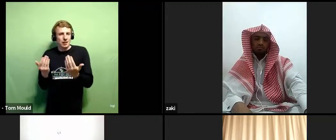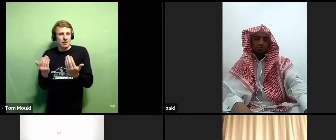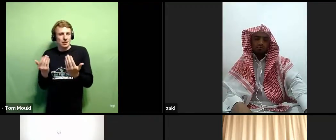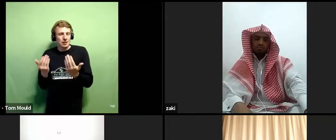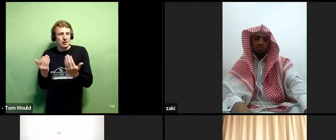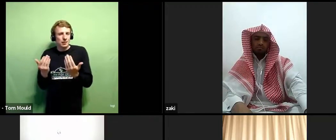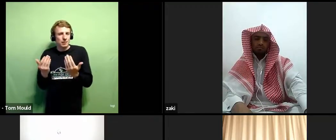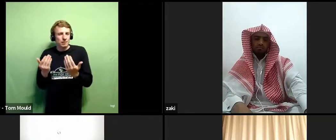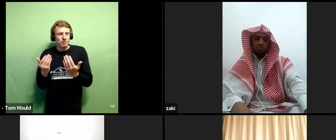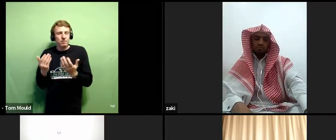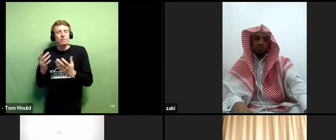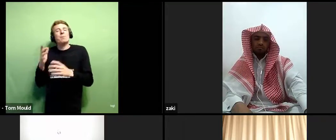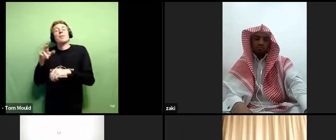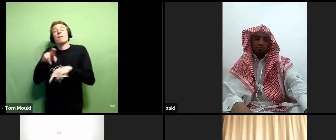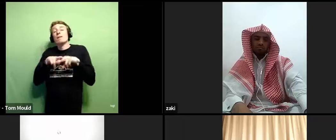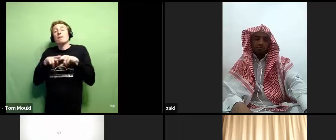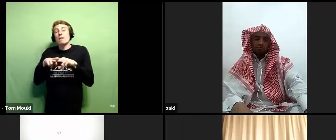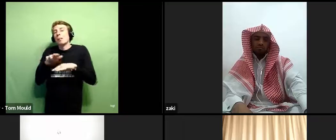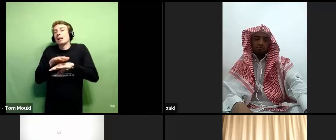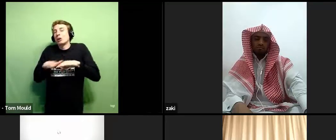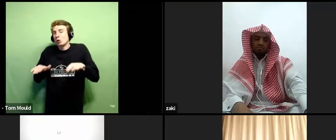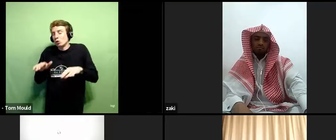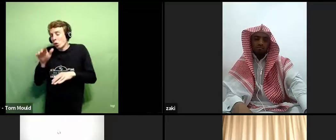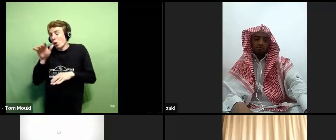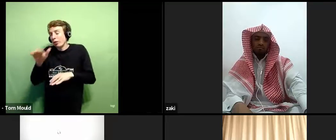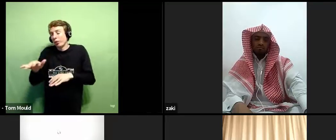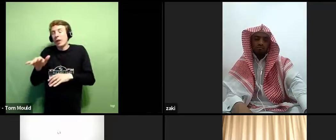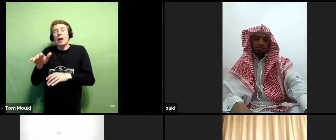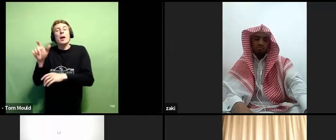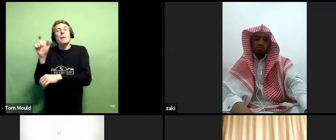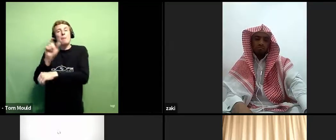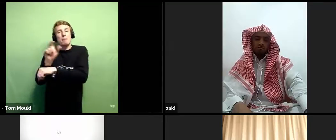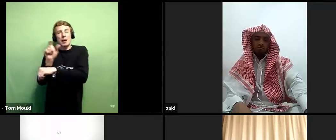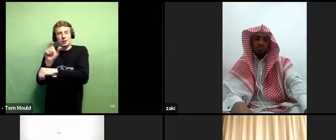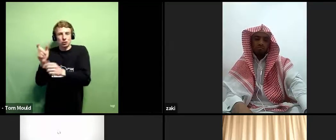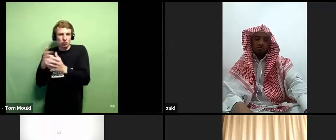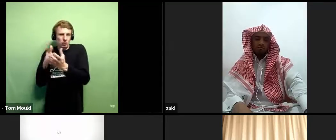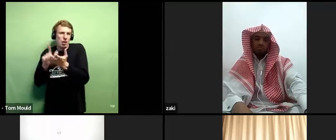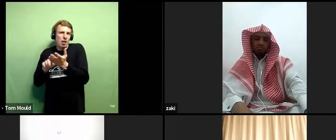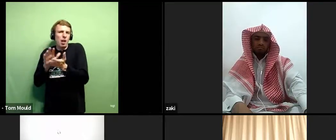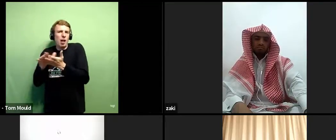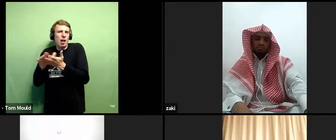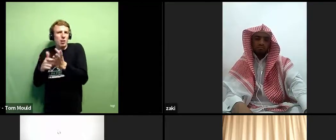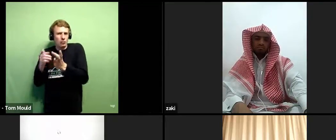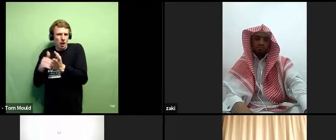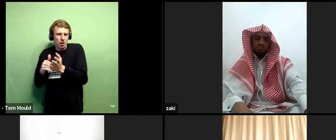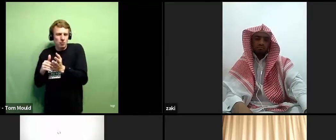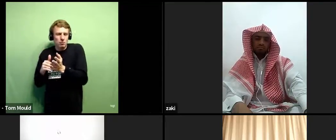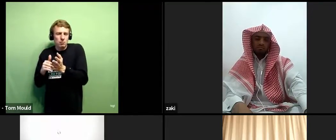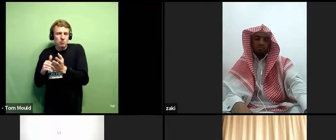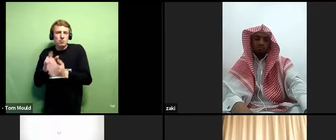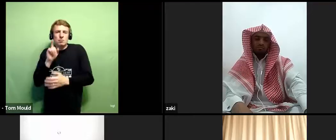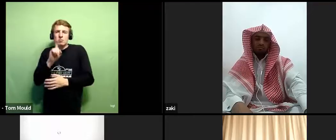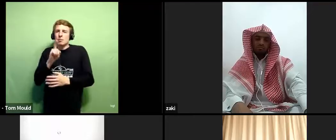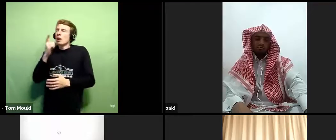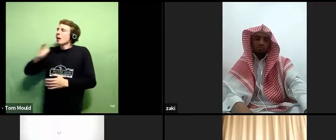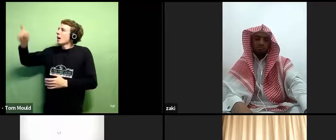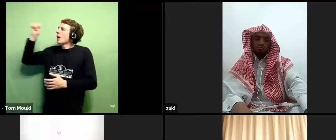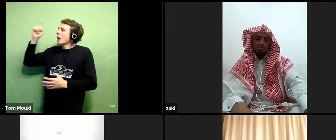the Masjid al-Haram. And fear Allah much, and know that Allah is severe in